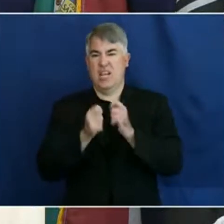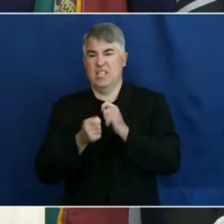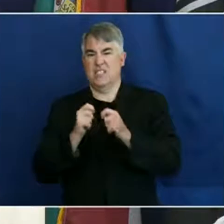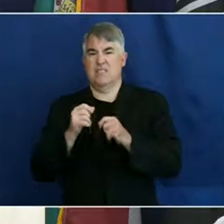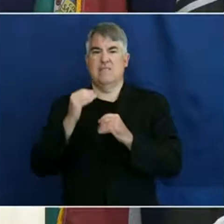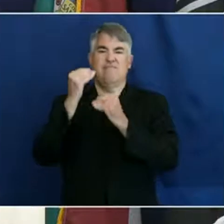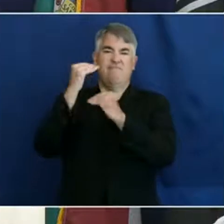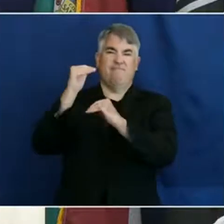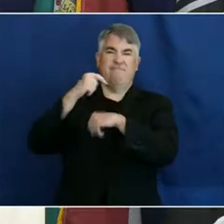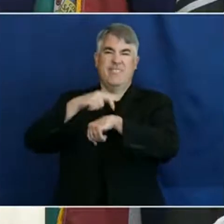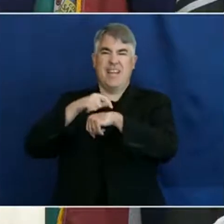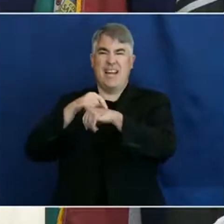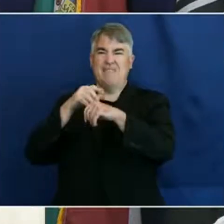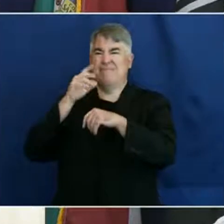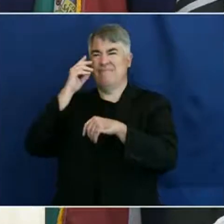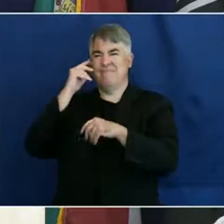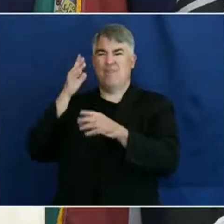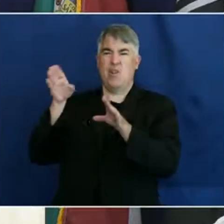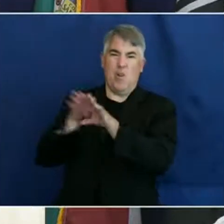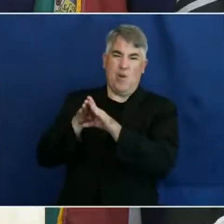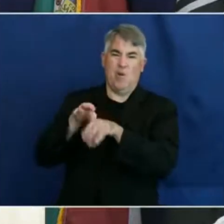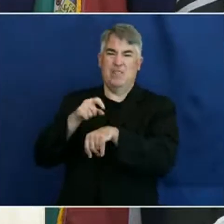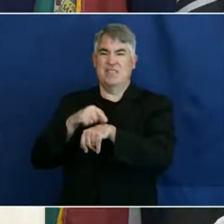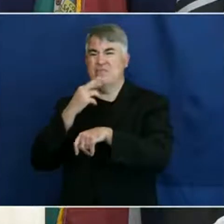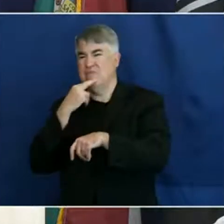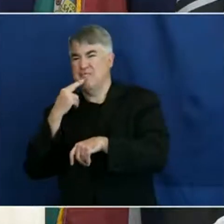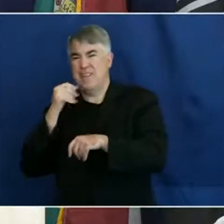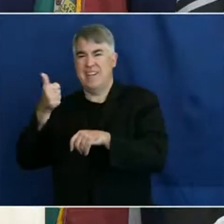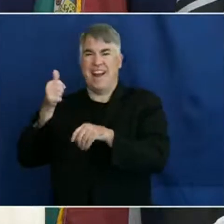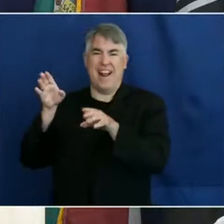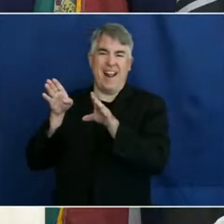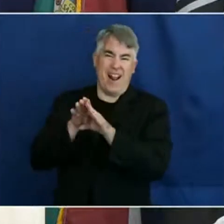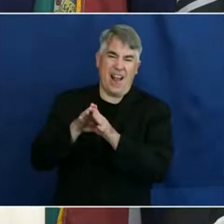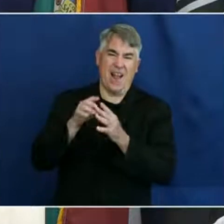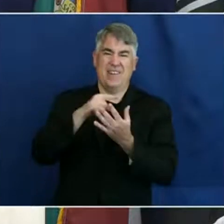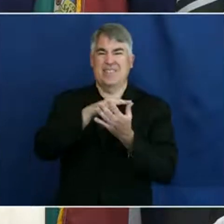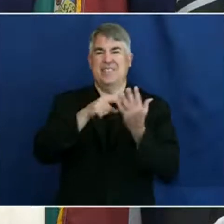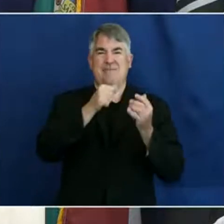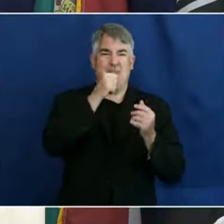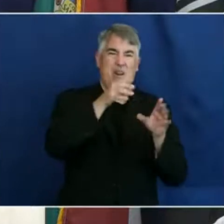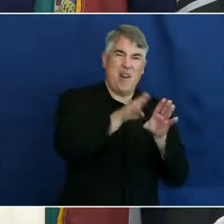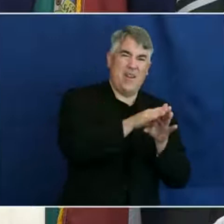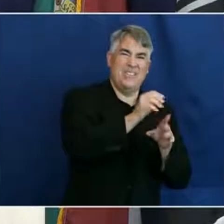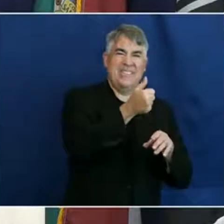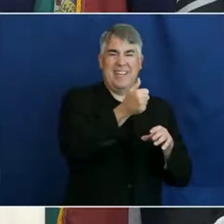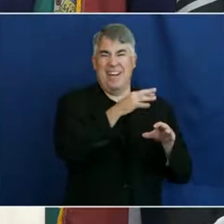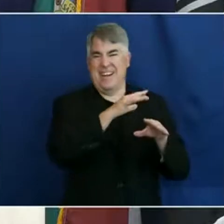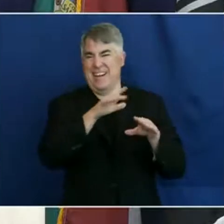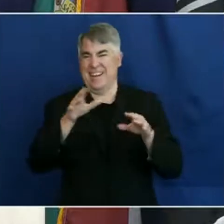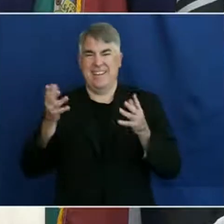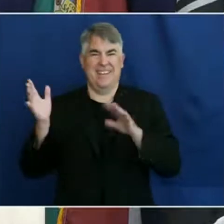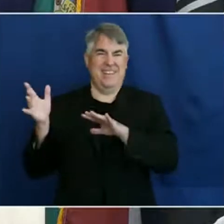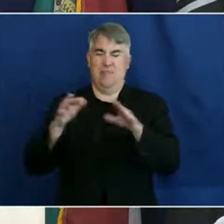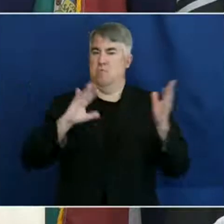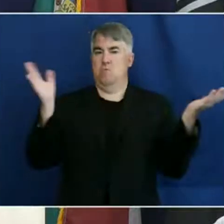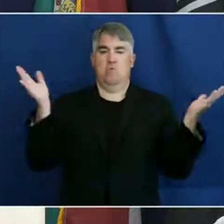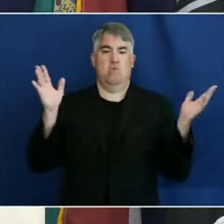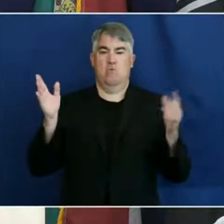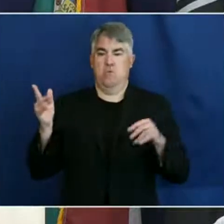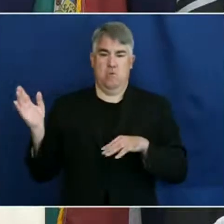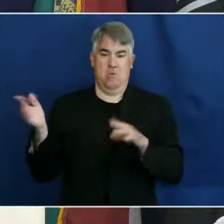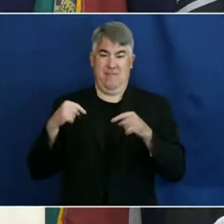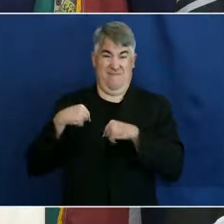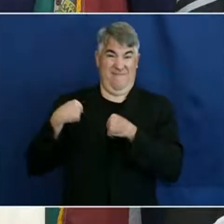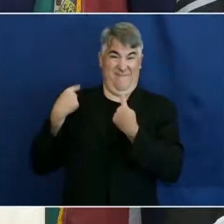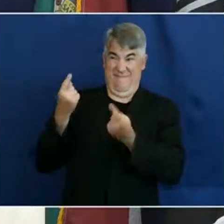place on restaurants and food service establishments, restaurants, bars, wineries, distilleries, and breweries. This has been in effect since July